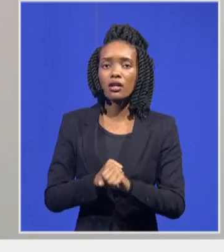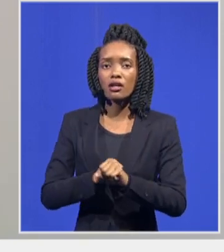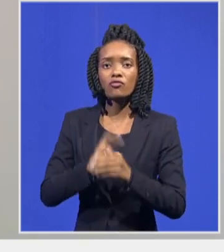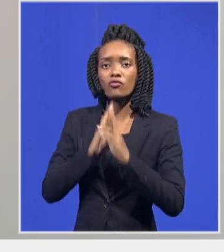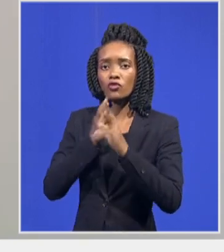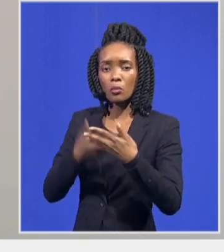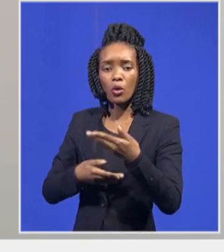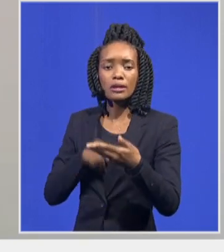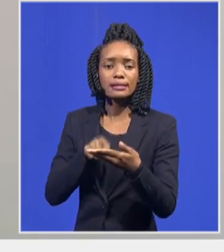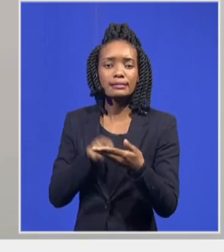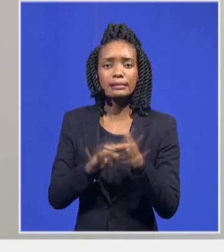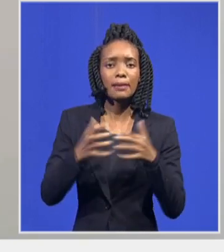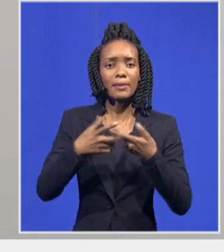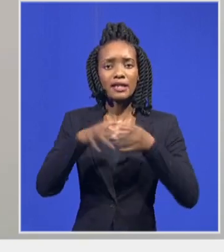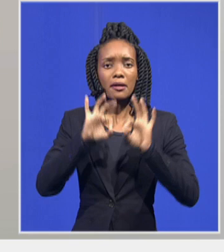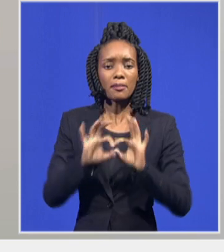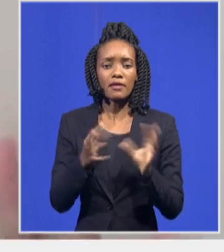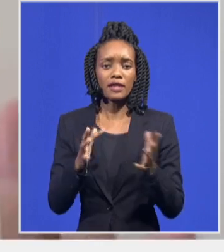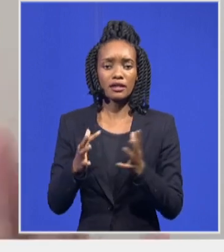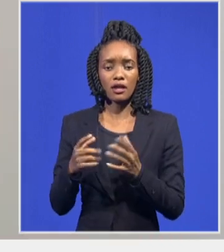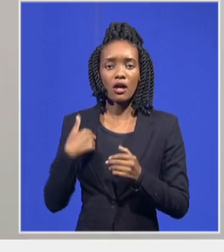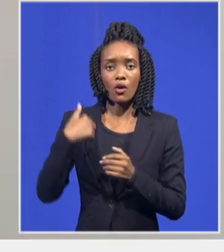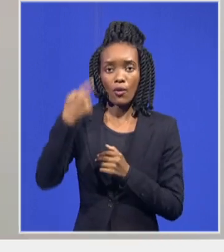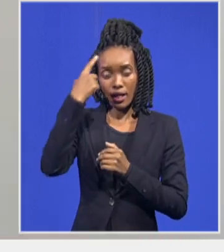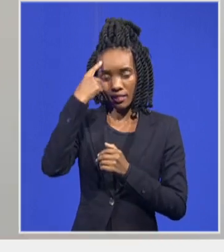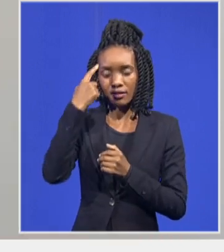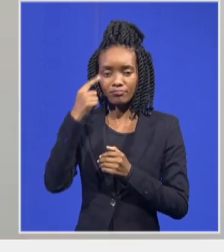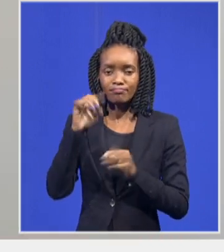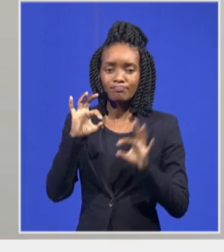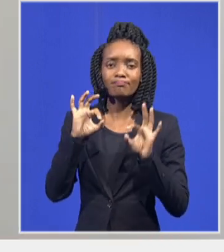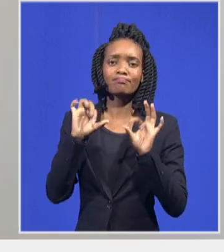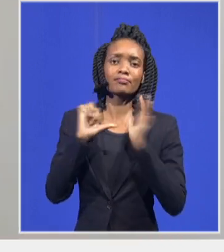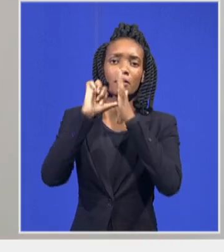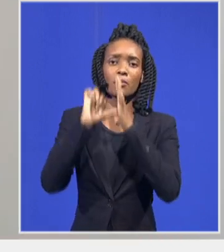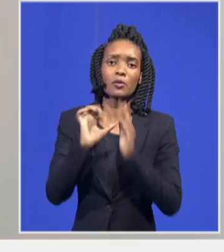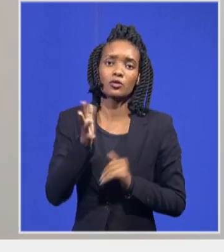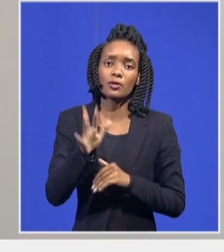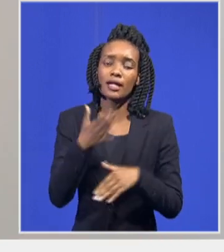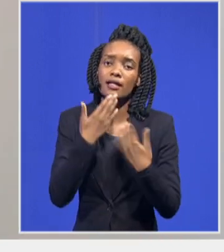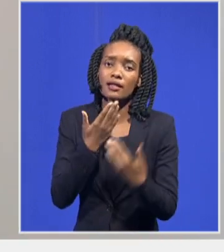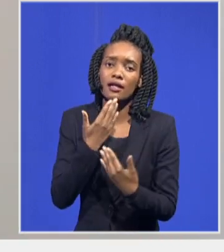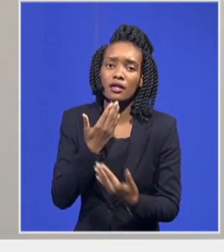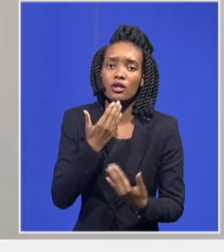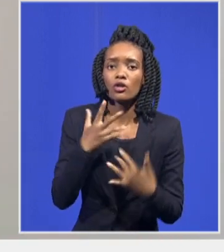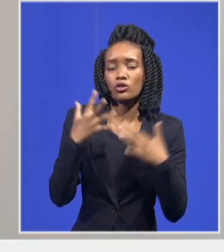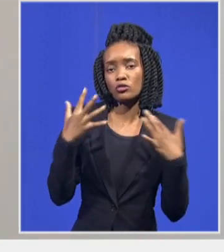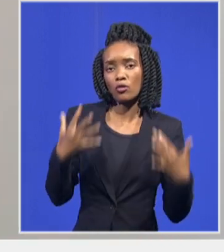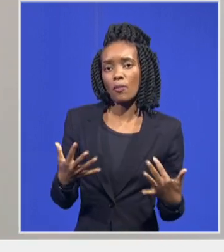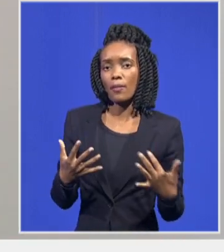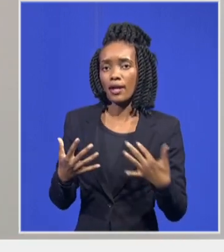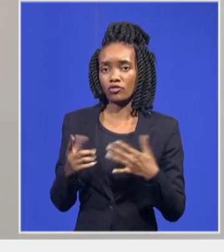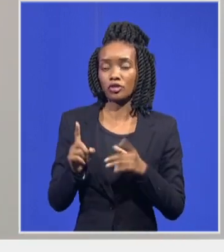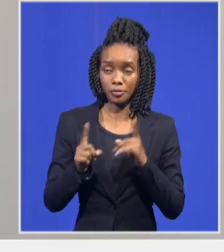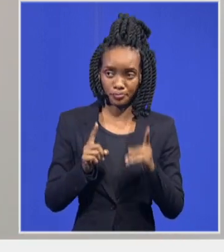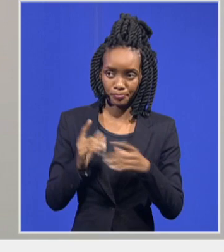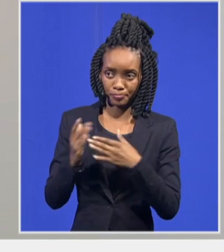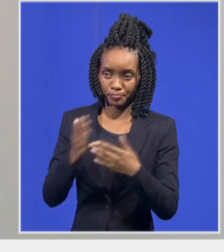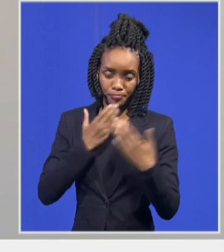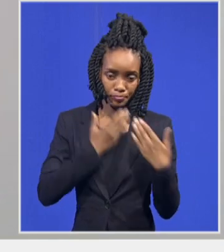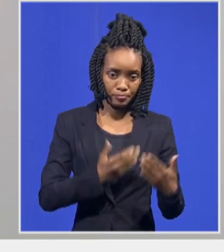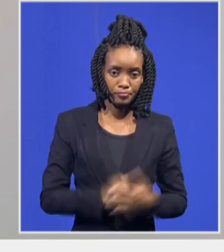And I think this is going to be an important next step for us going forward. Thank you so much, Crispin and Deepak, Shamini, and